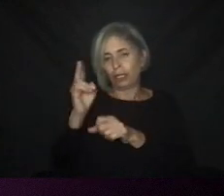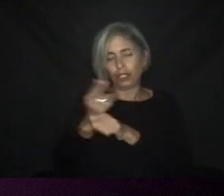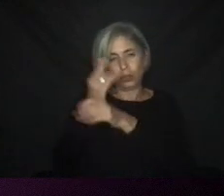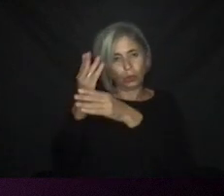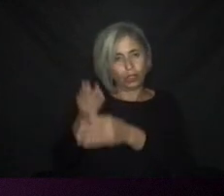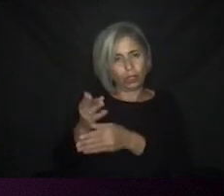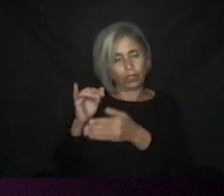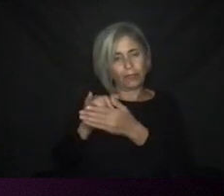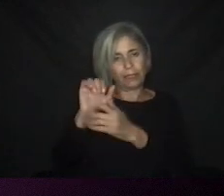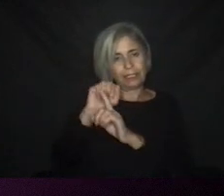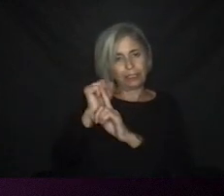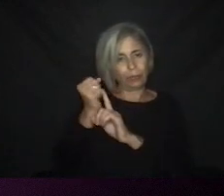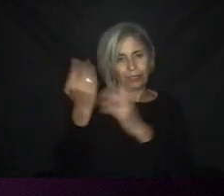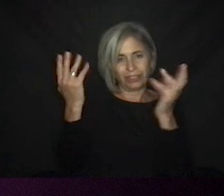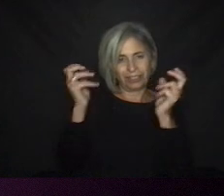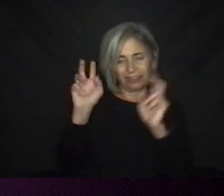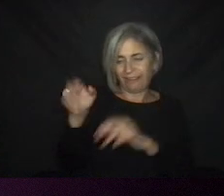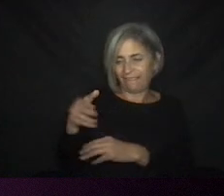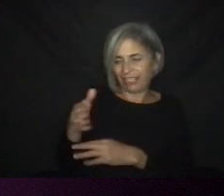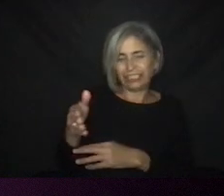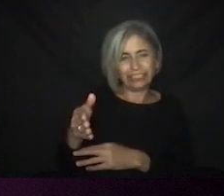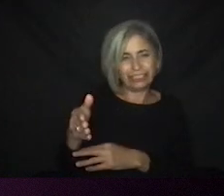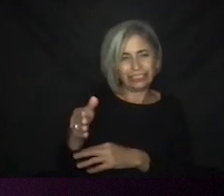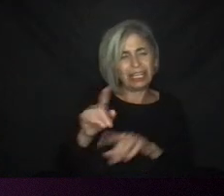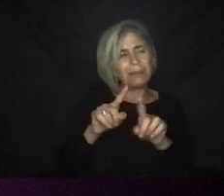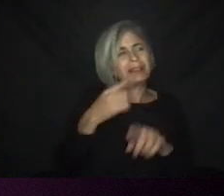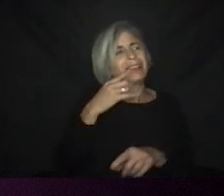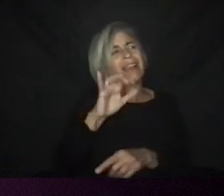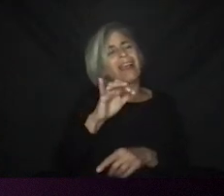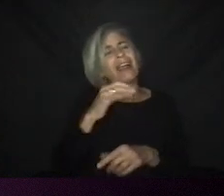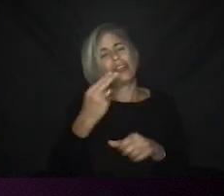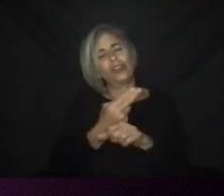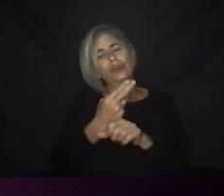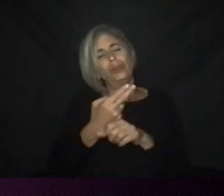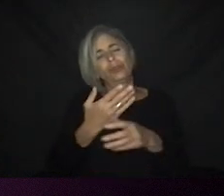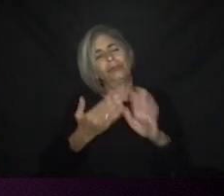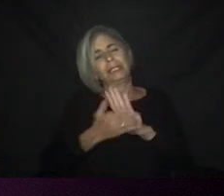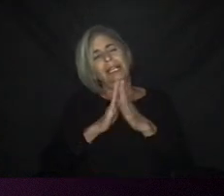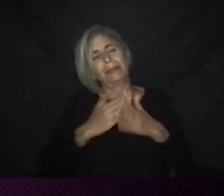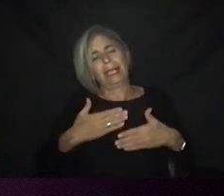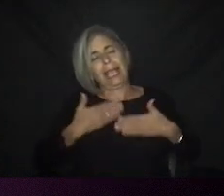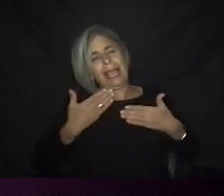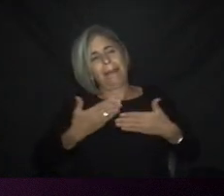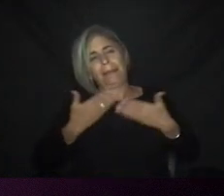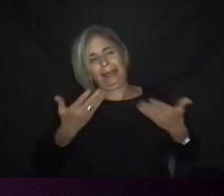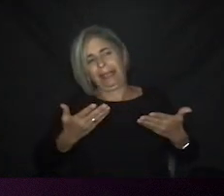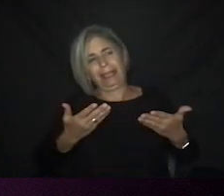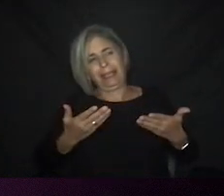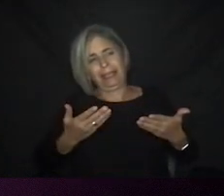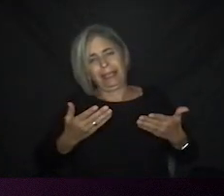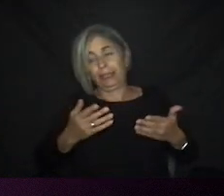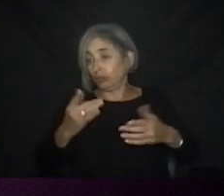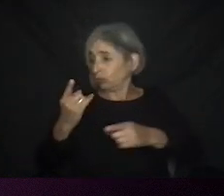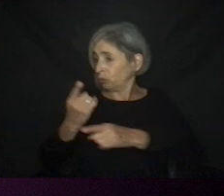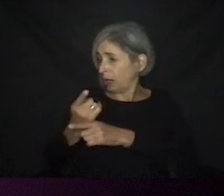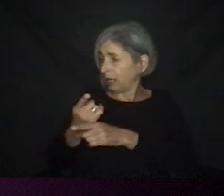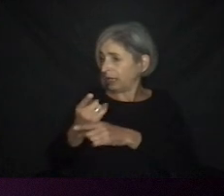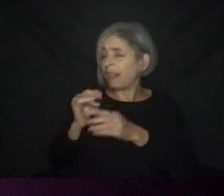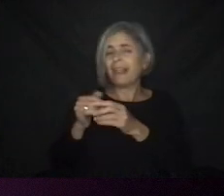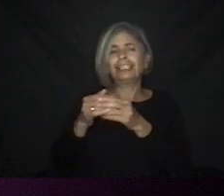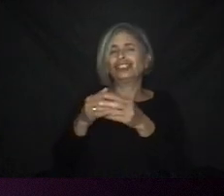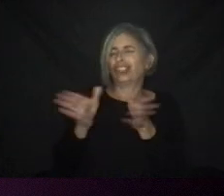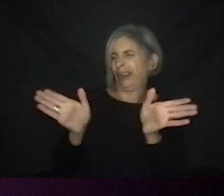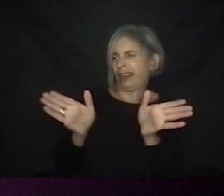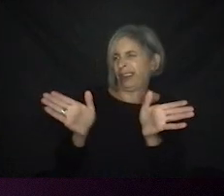or in this case, to a fish. But saying, oh, well, it makes the user happy, or they won't leave the site as much, that's good, you're right, and that's